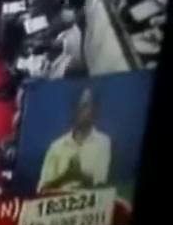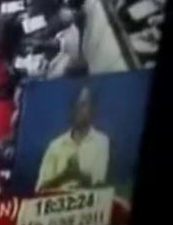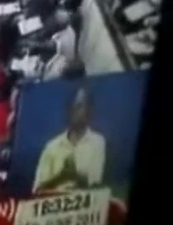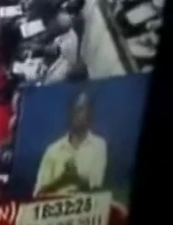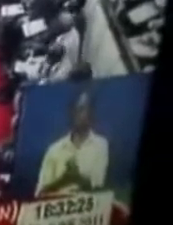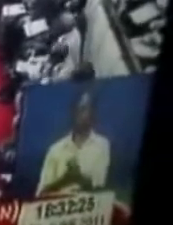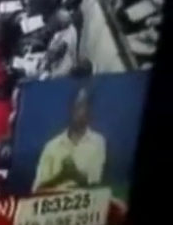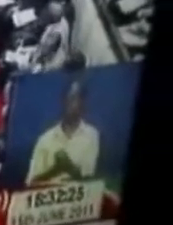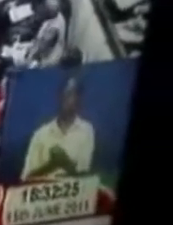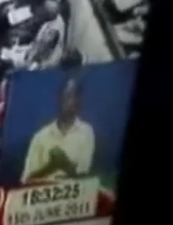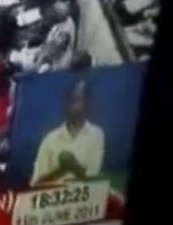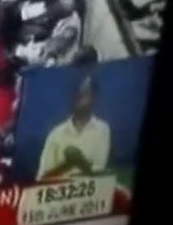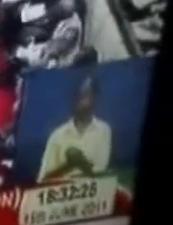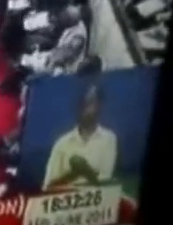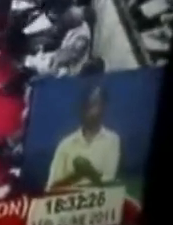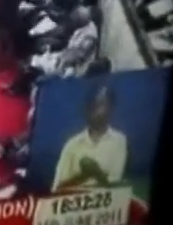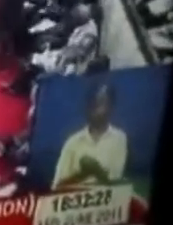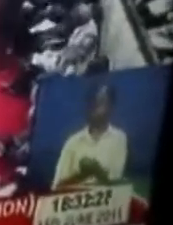Thank you.